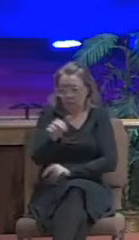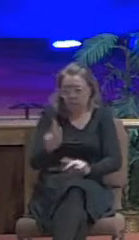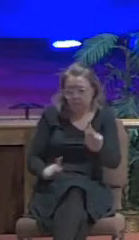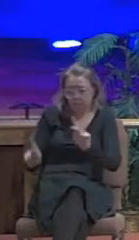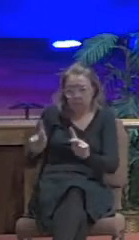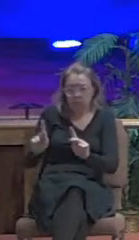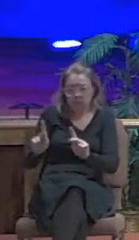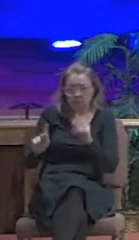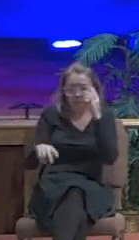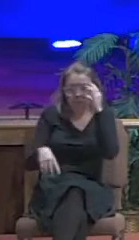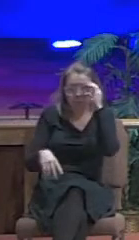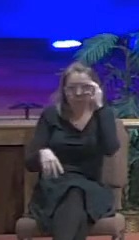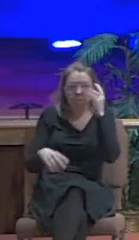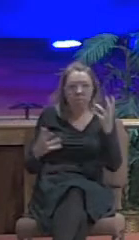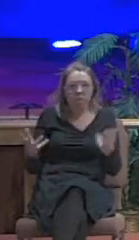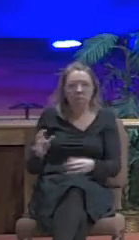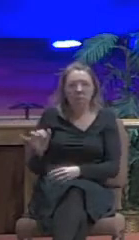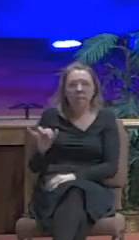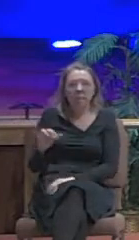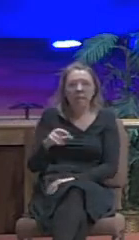it's like a potluck or a carry-in.